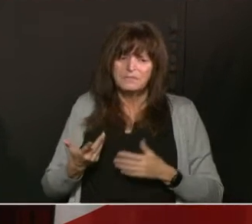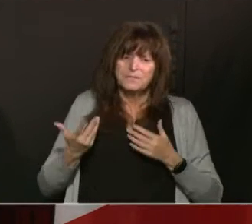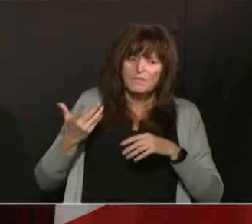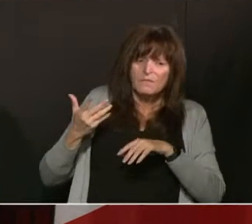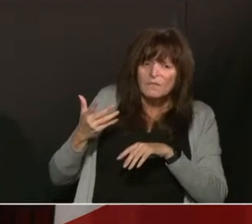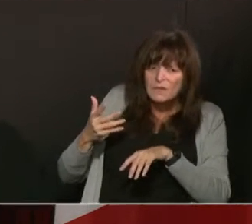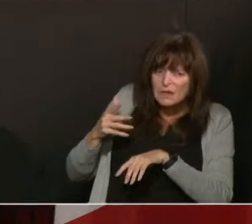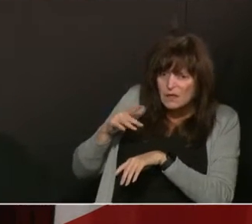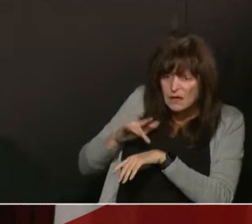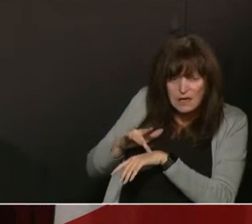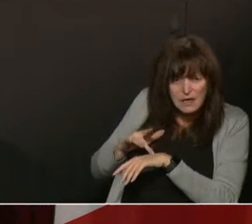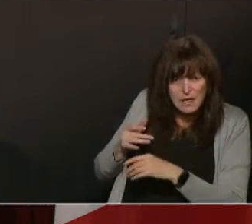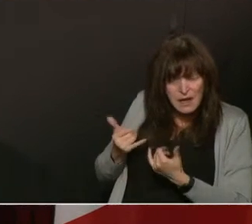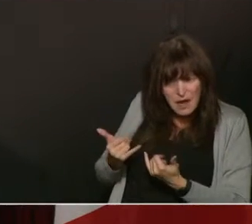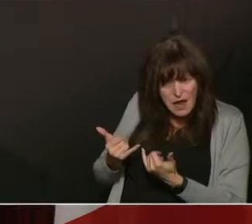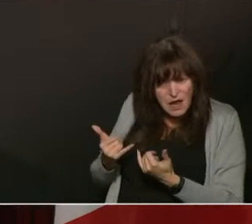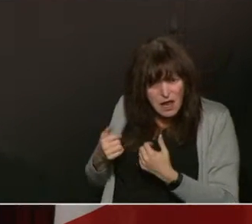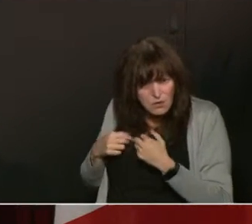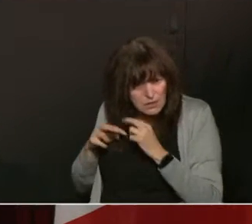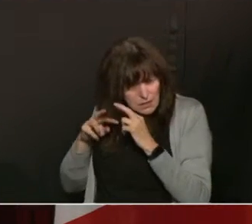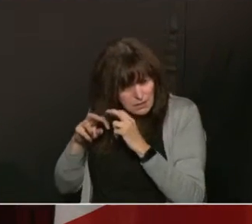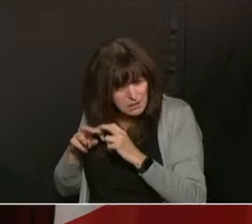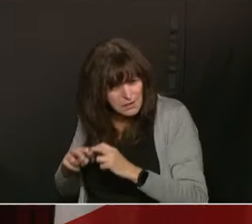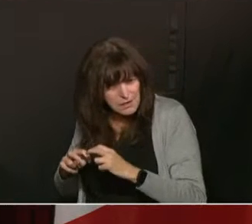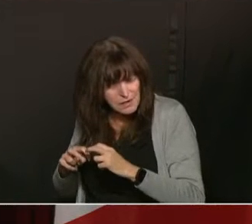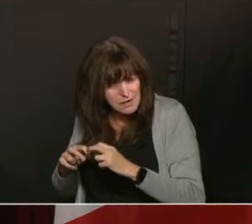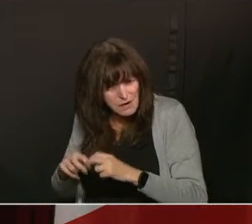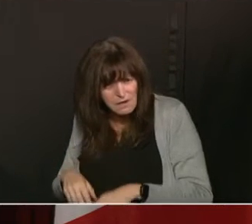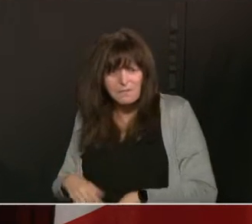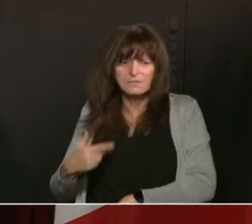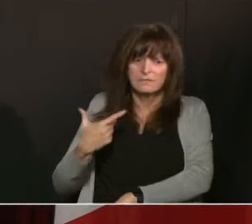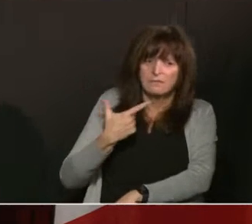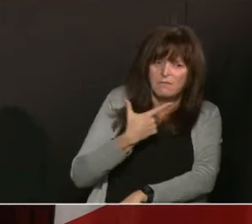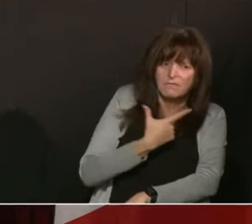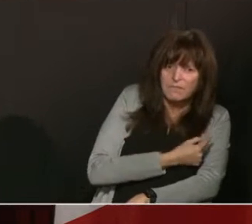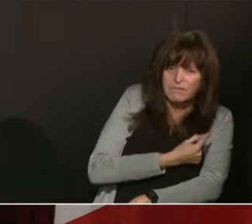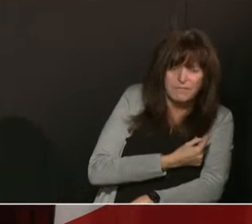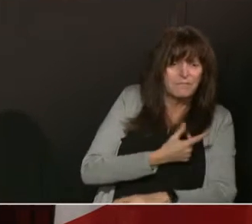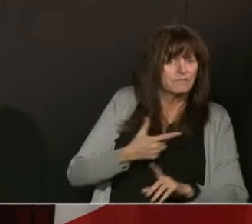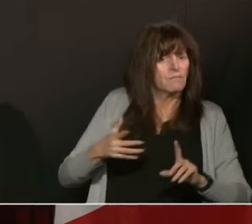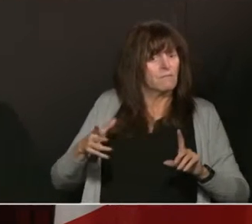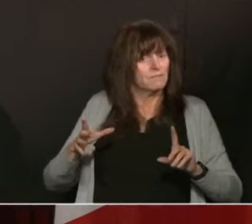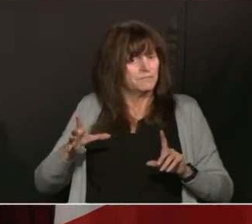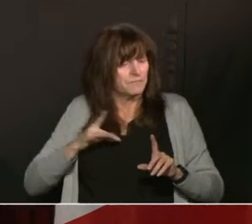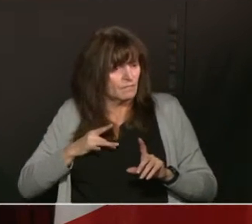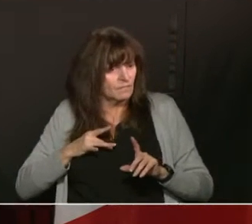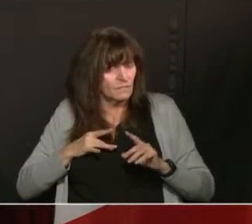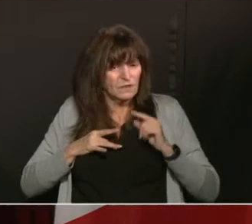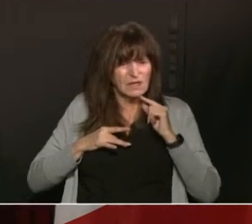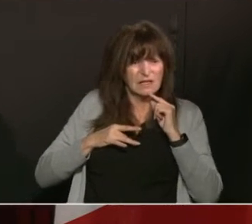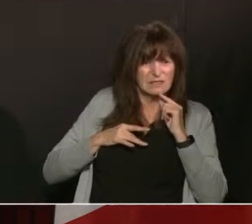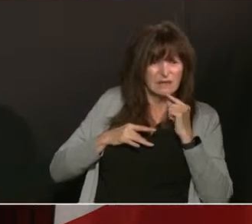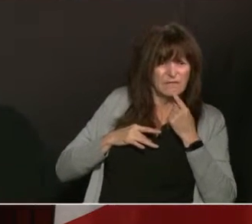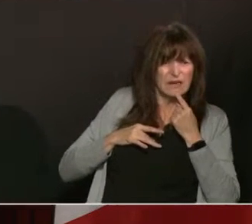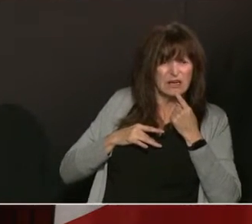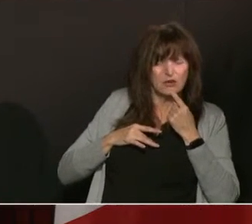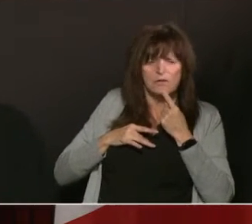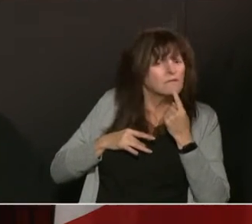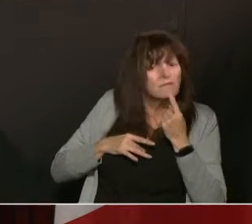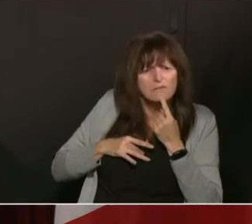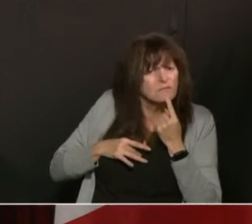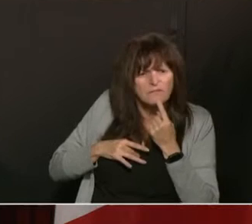good protection against severe disease by using them. Our ability to work together across the health system